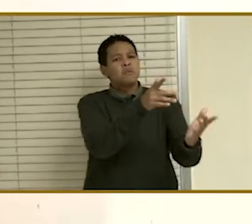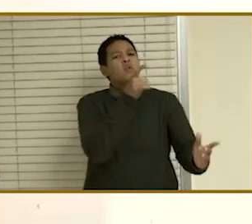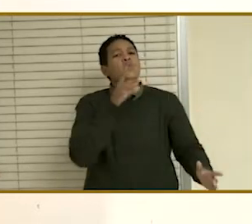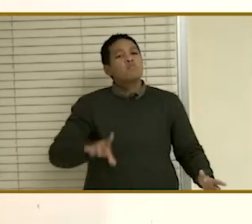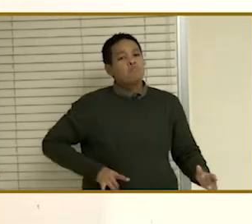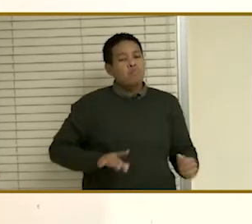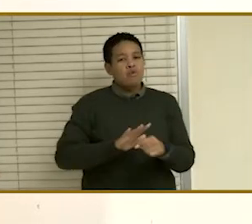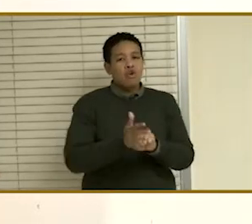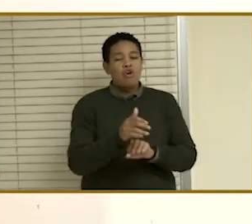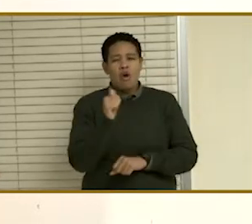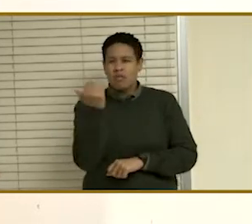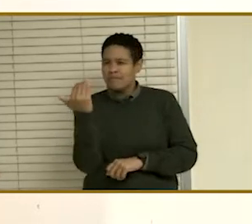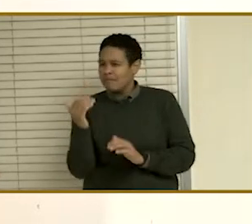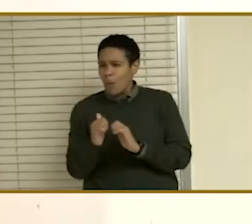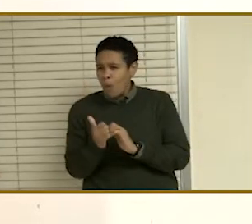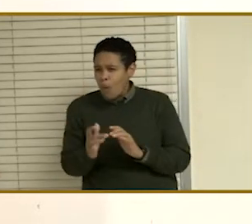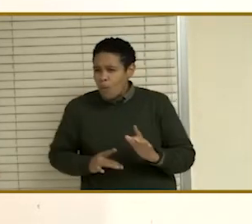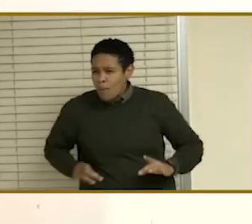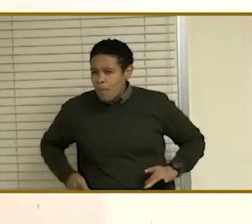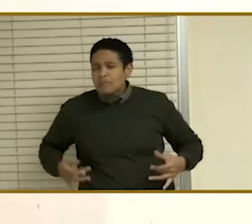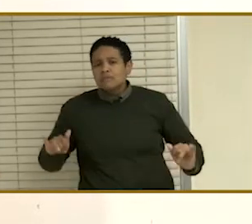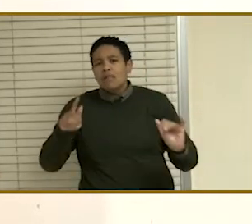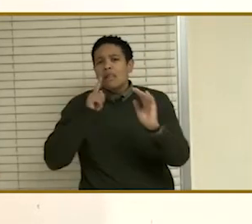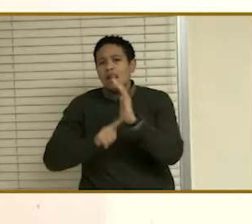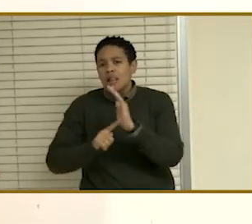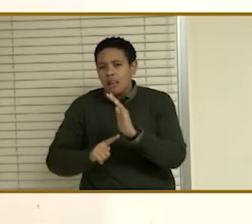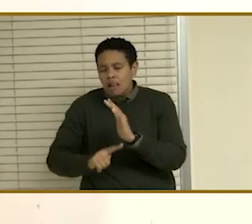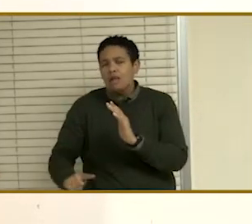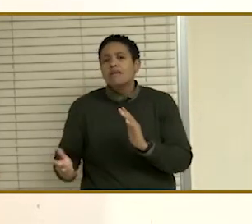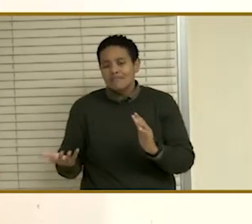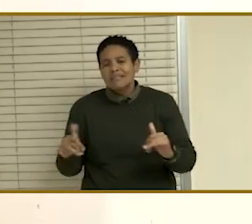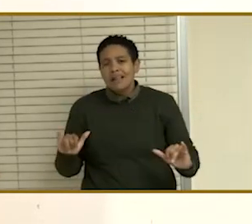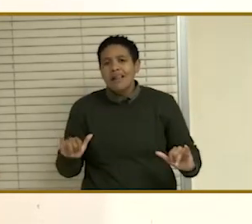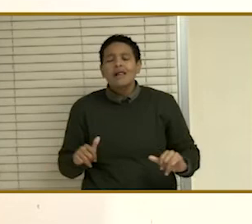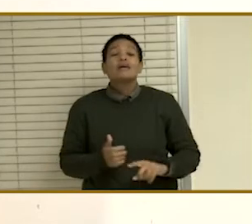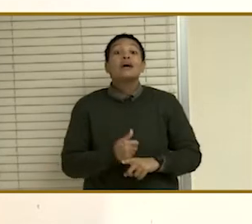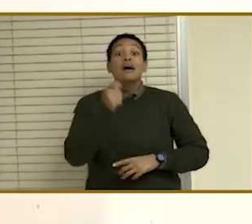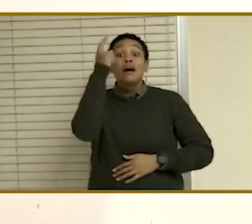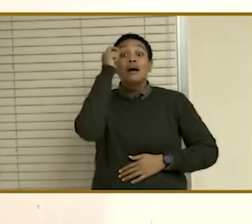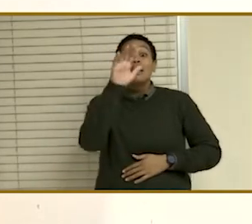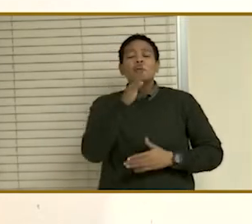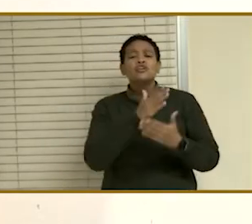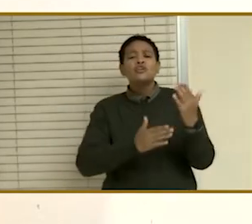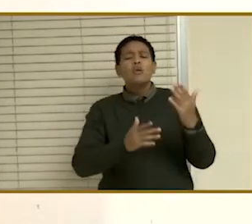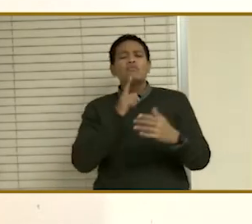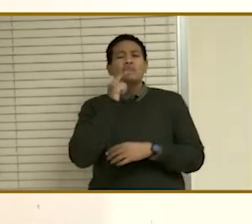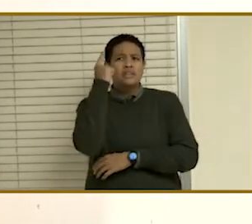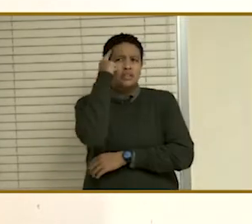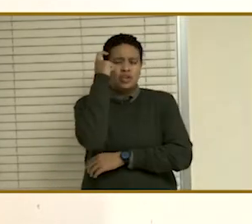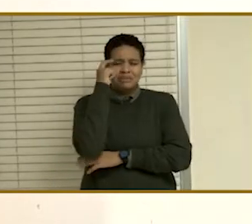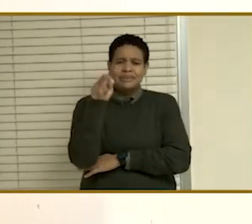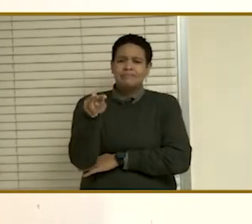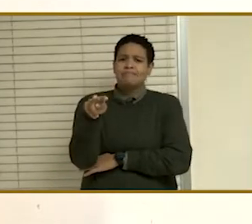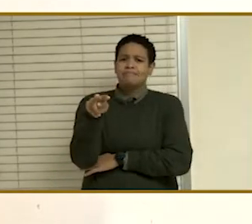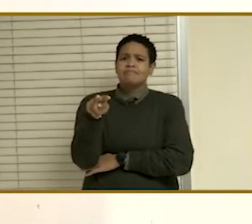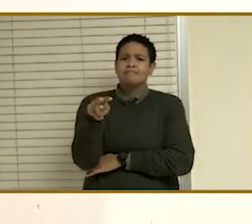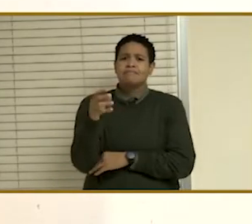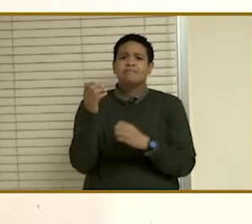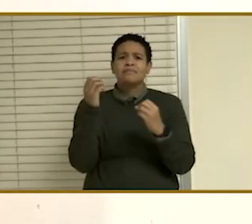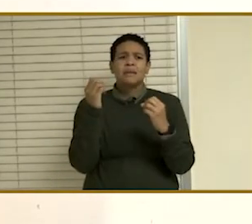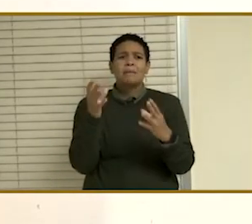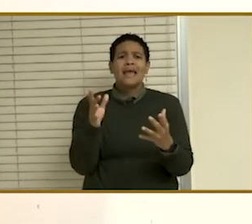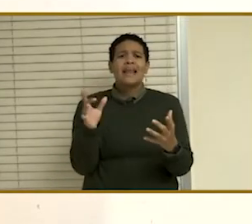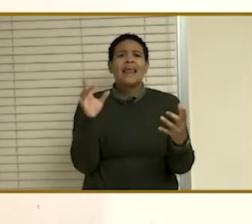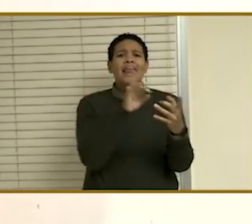are under investigation and there is some suspicion that a number of them are